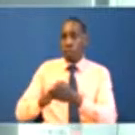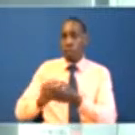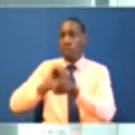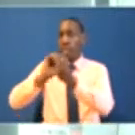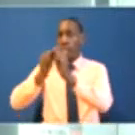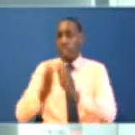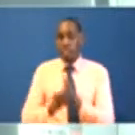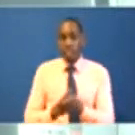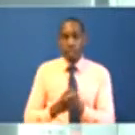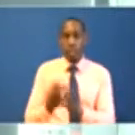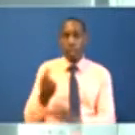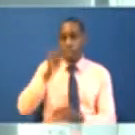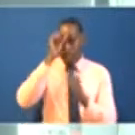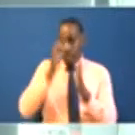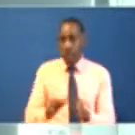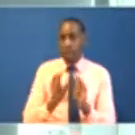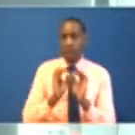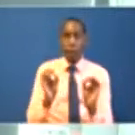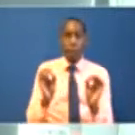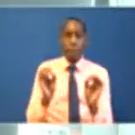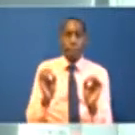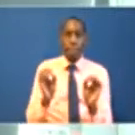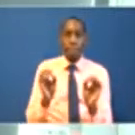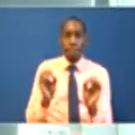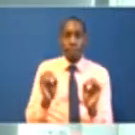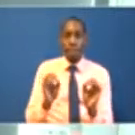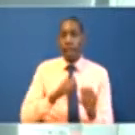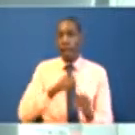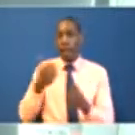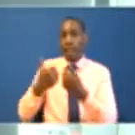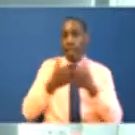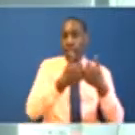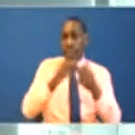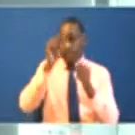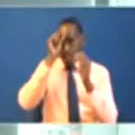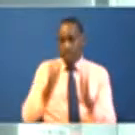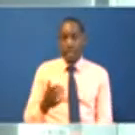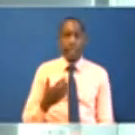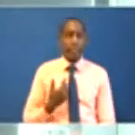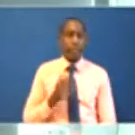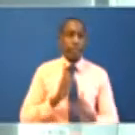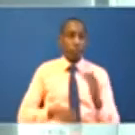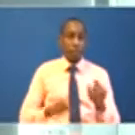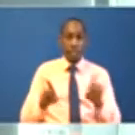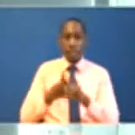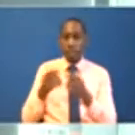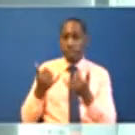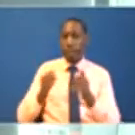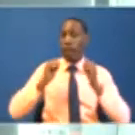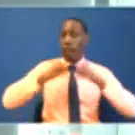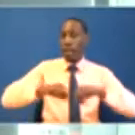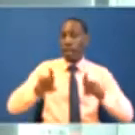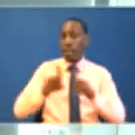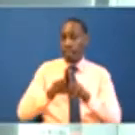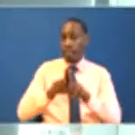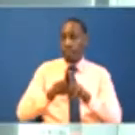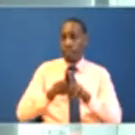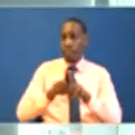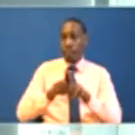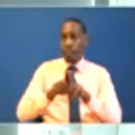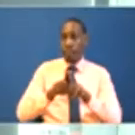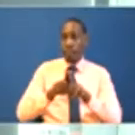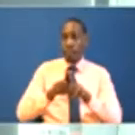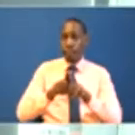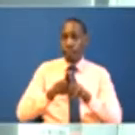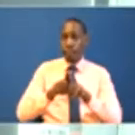so it's not just the governor one of the challenges the governors have faced and this is where i agree in our